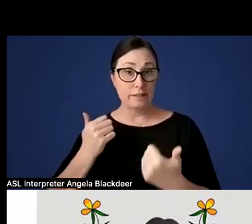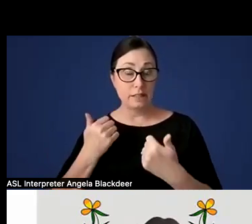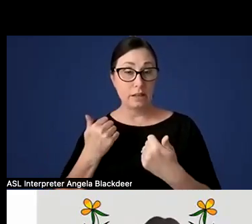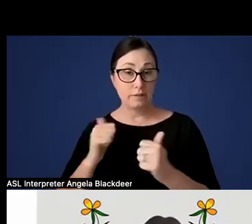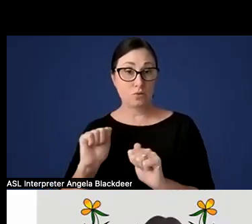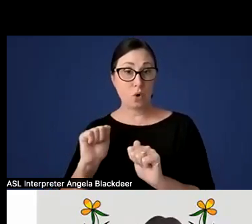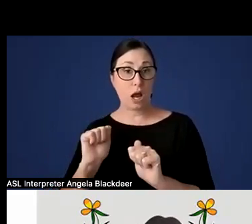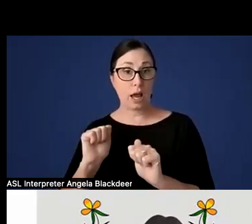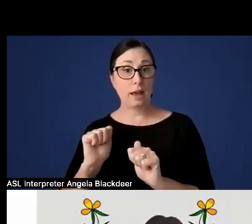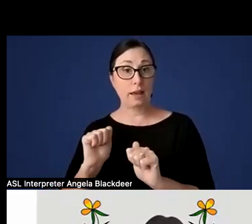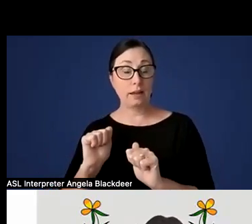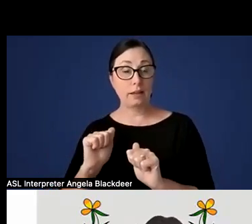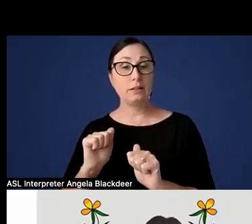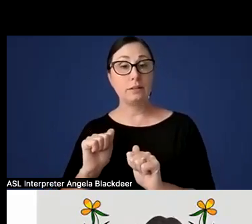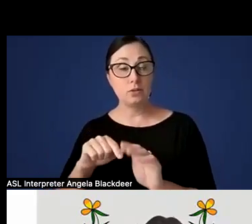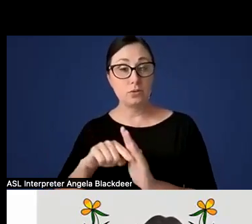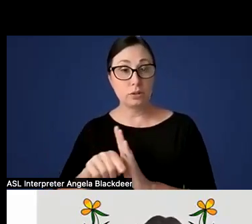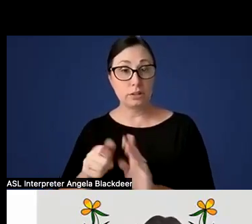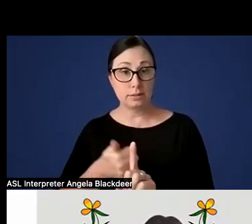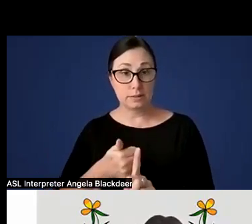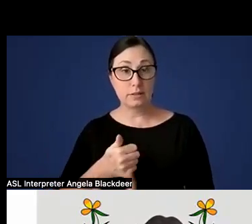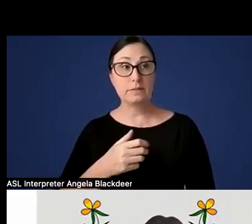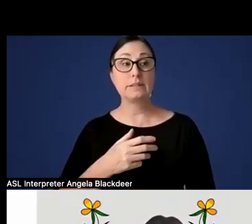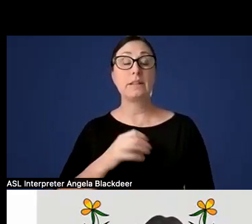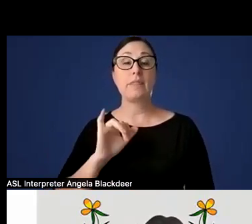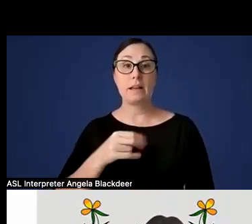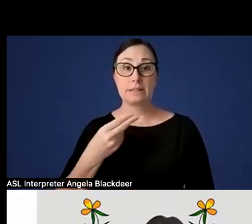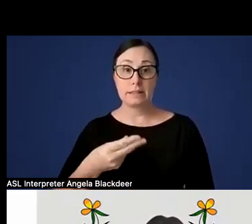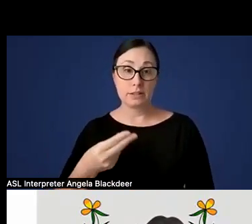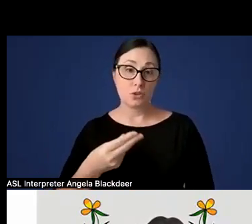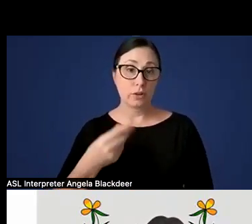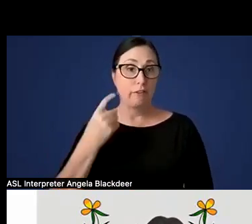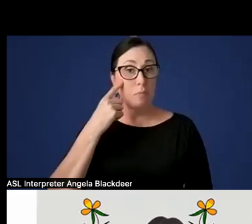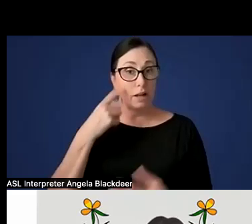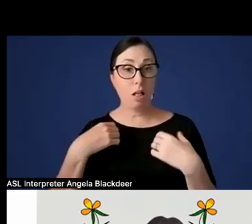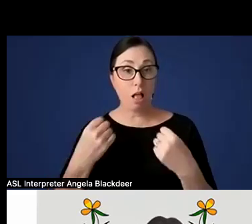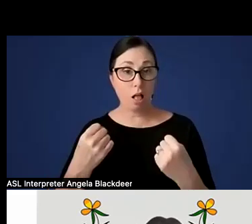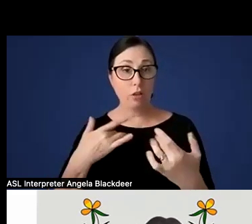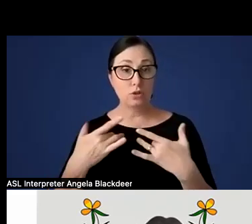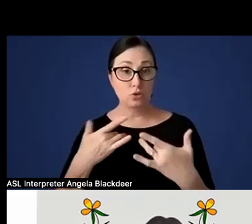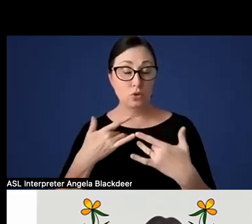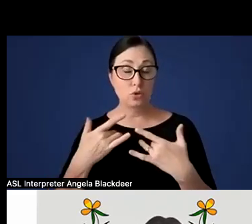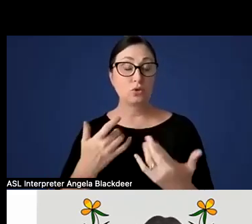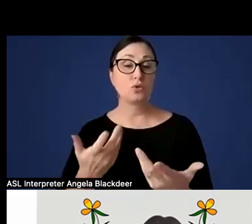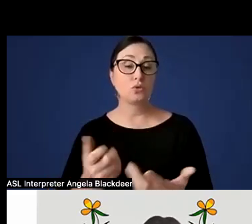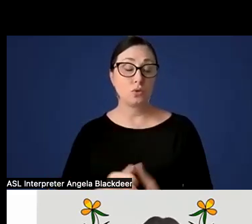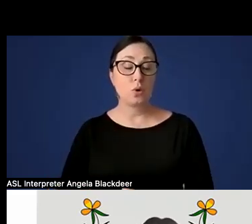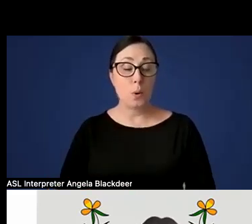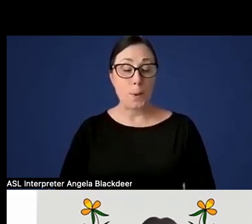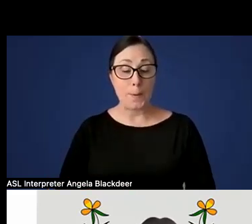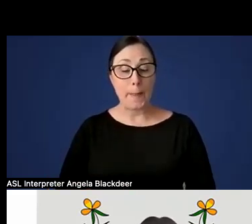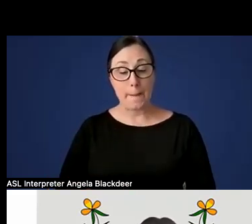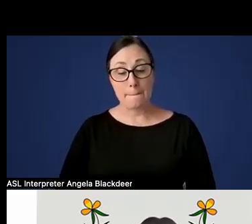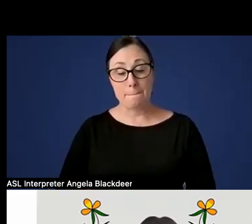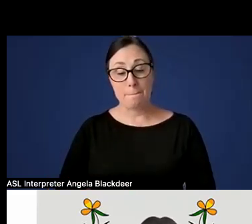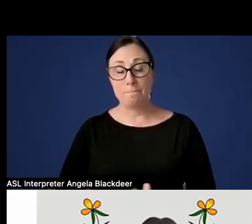increased risk, history of mental, health concerns or disorder. And that